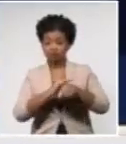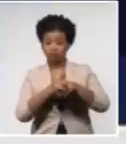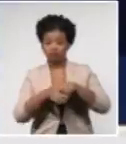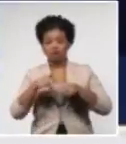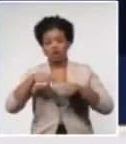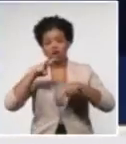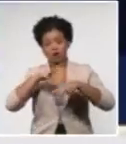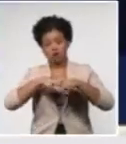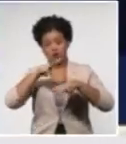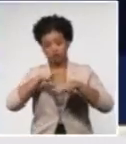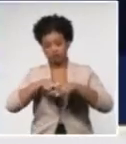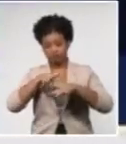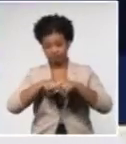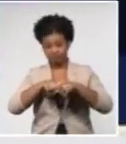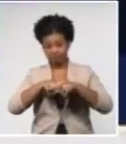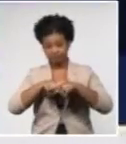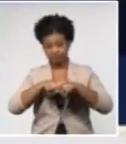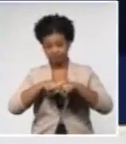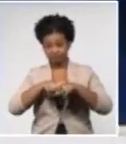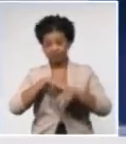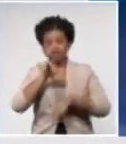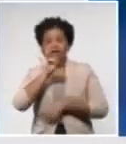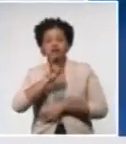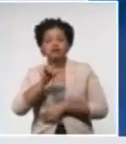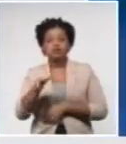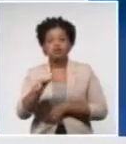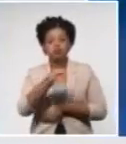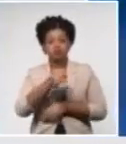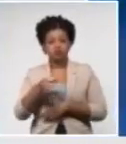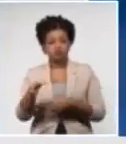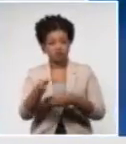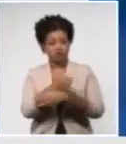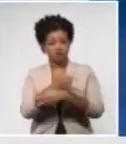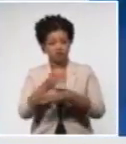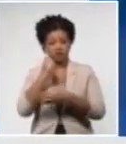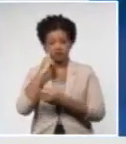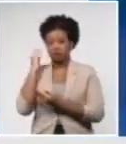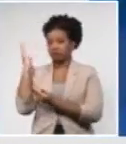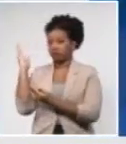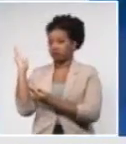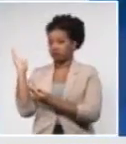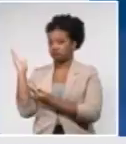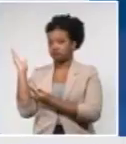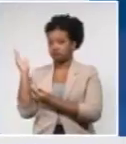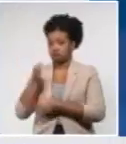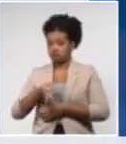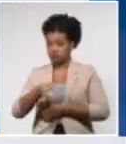belong to Havana, and 100% distributed in 7 municipalities.